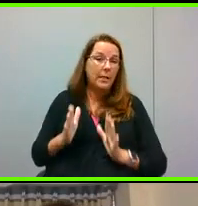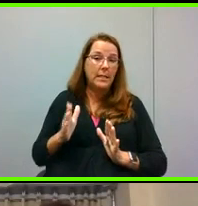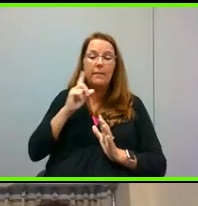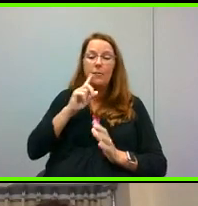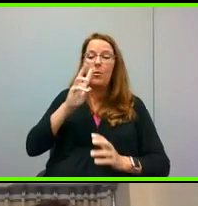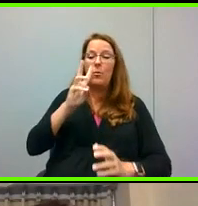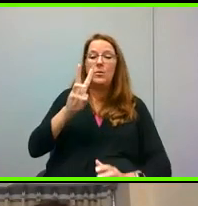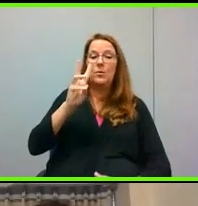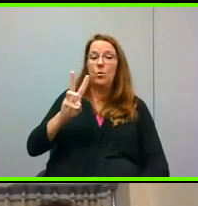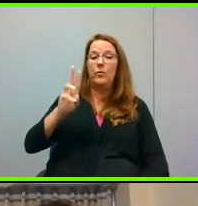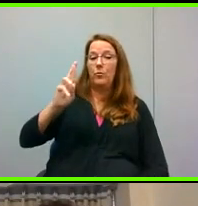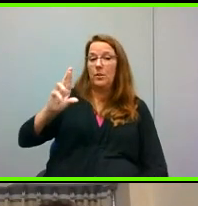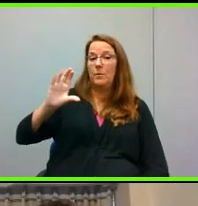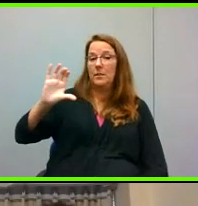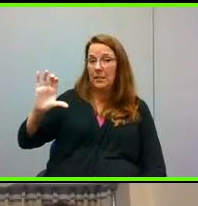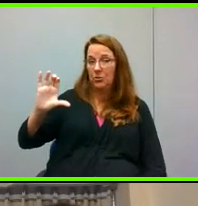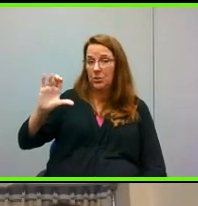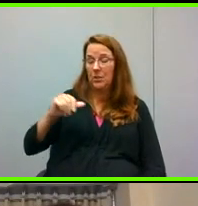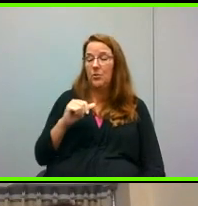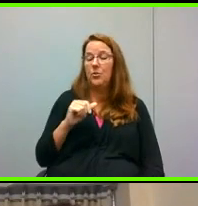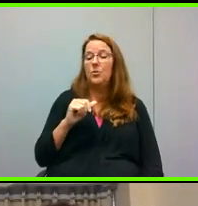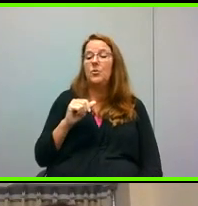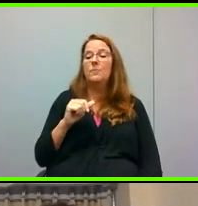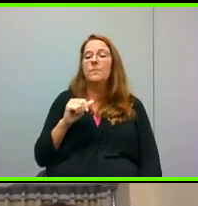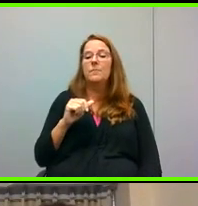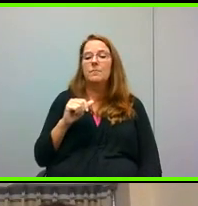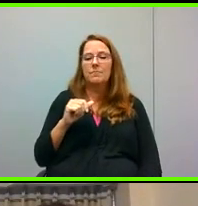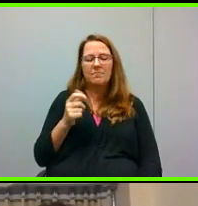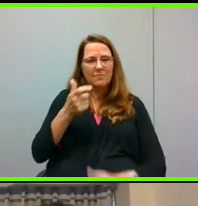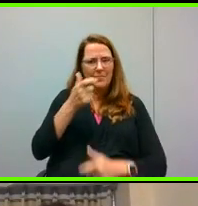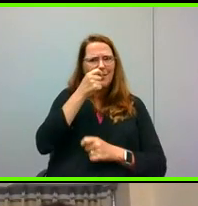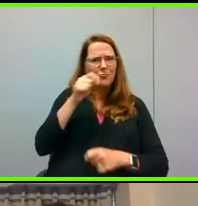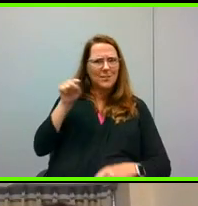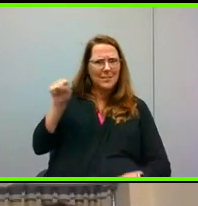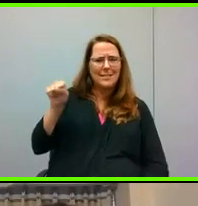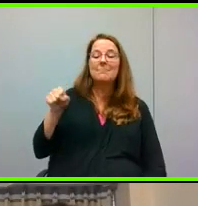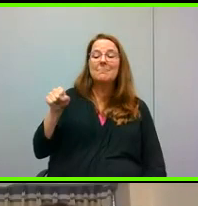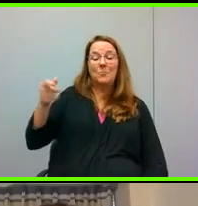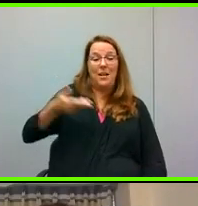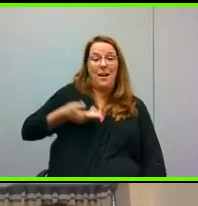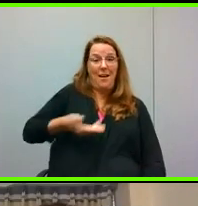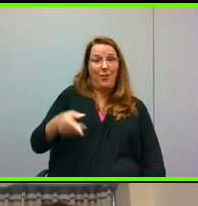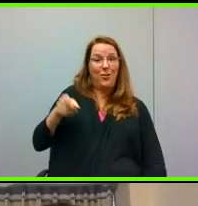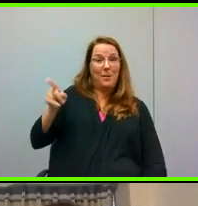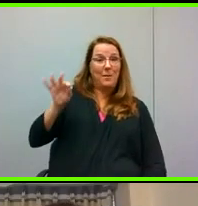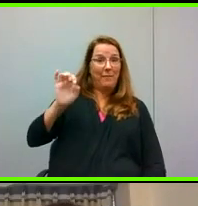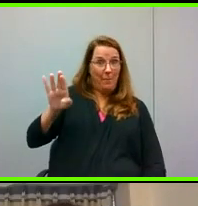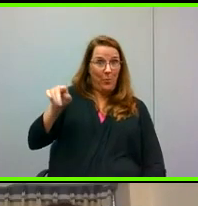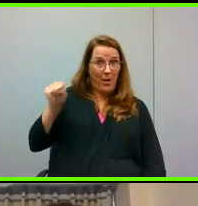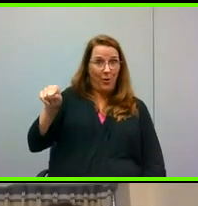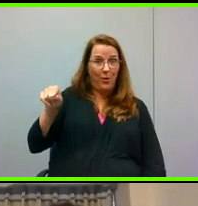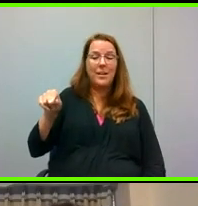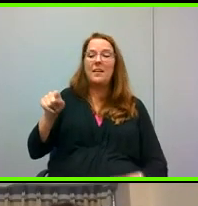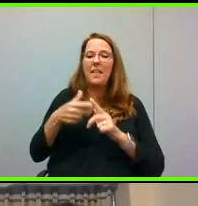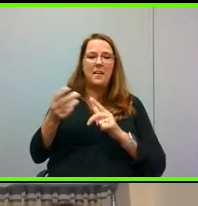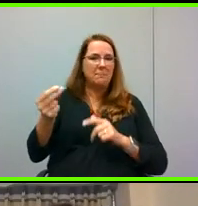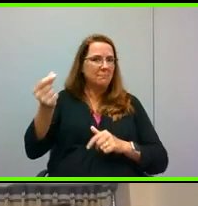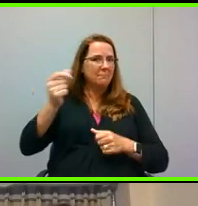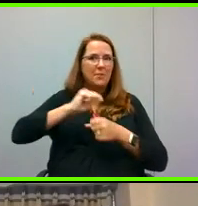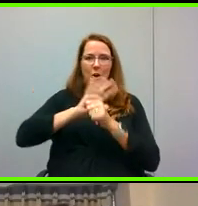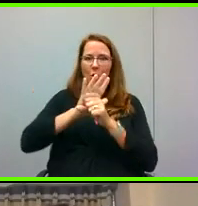Workforce and Rehabilitation Center. Interesting enough, Tim was hired in February. Then we went right into COVID-19